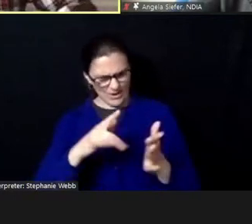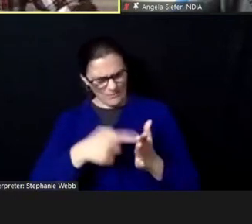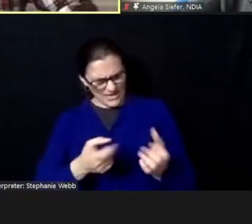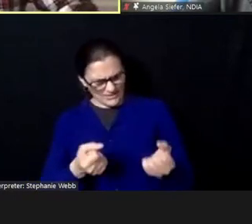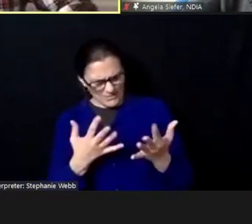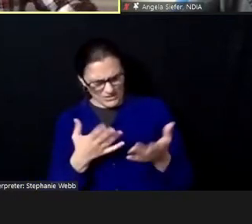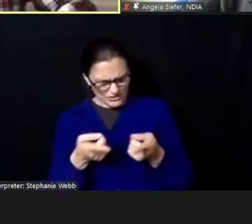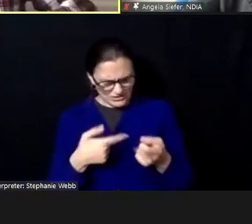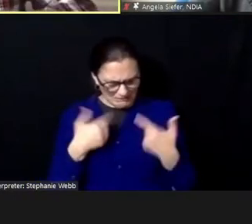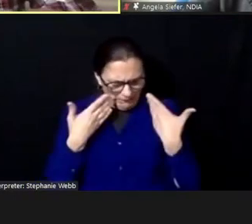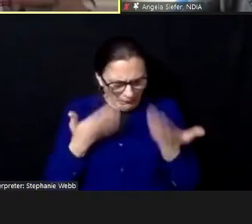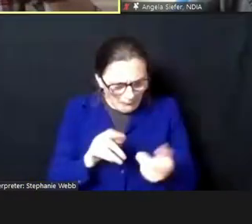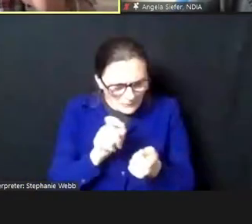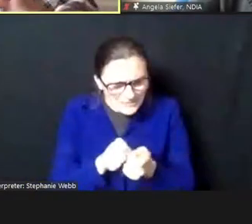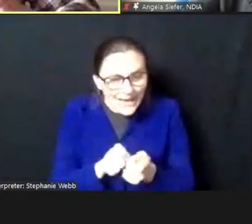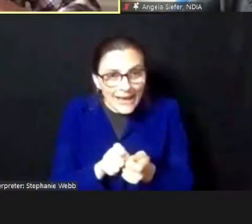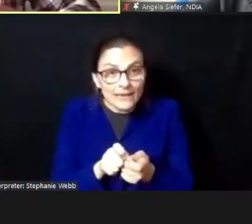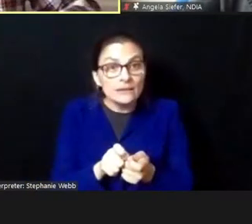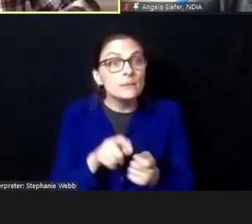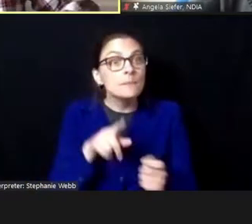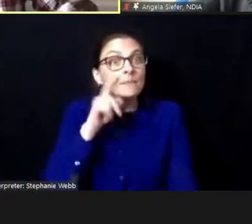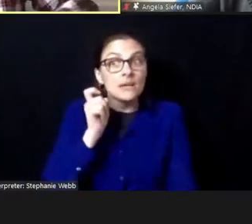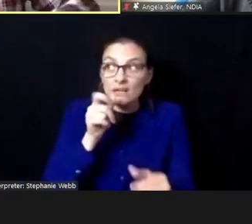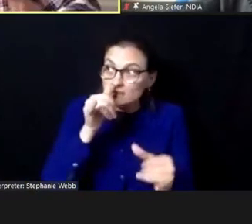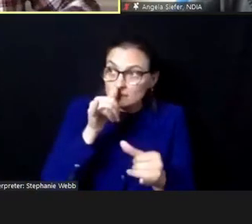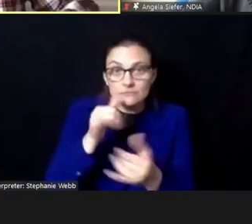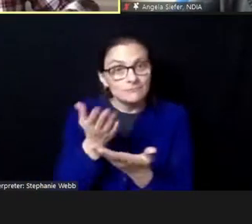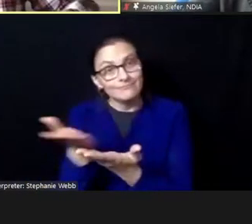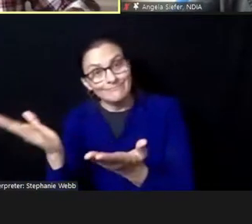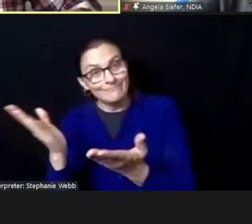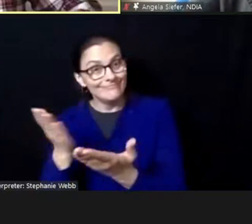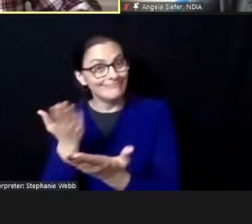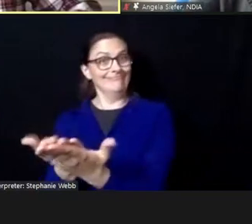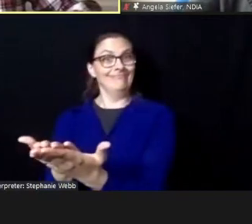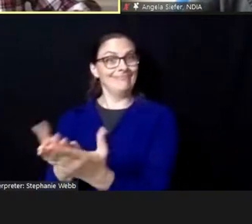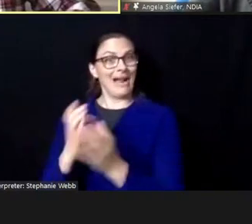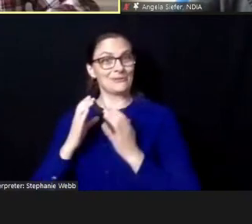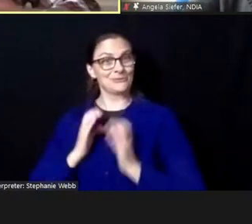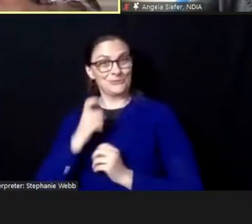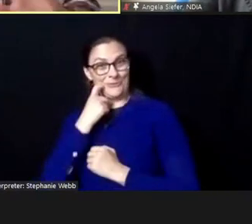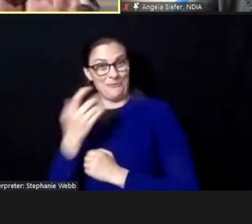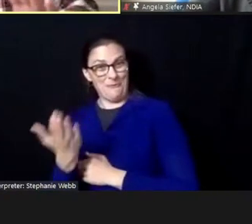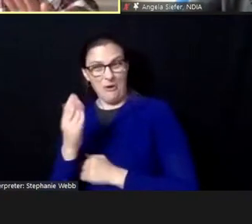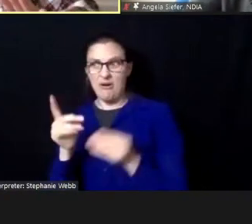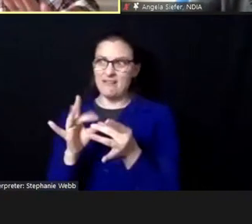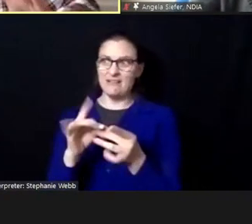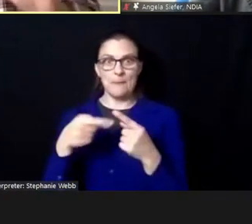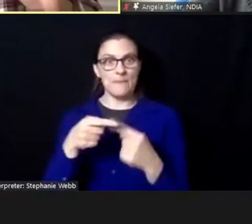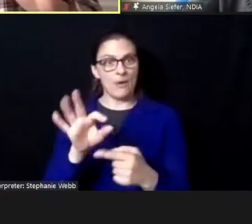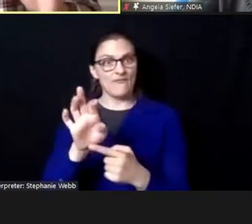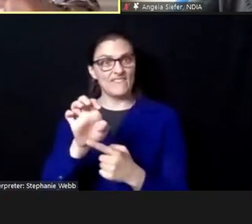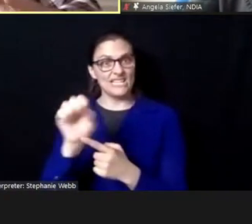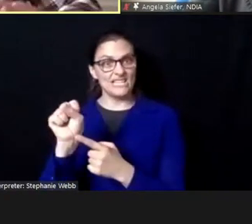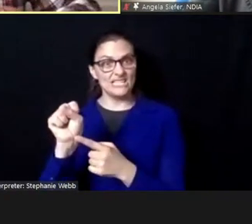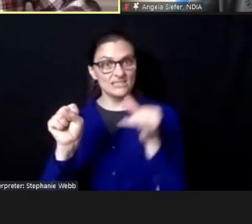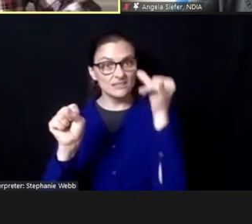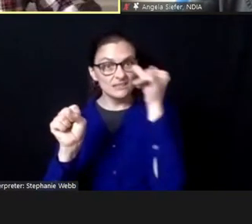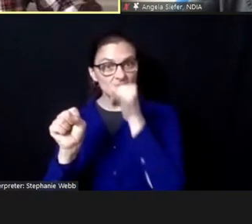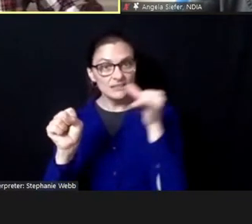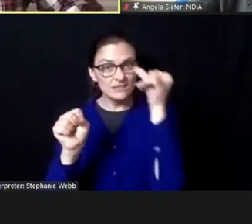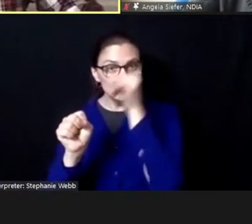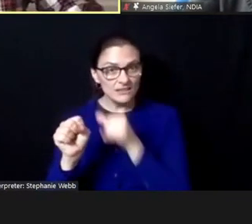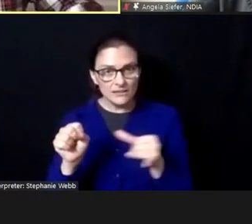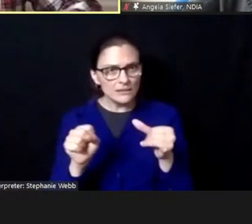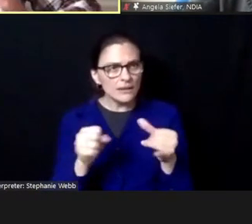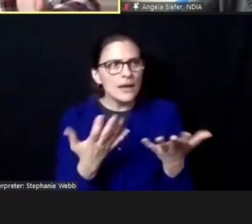on fees, but there are so many fees. And if your internet's bundled with video or phone, good luck. Good luck even sometimes finding the